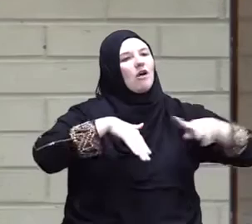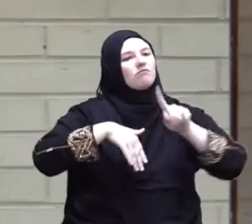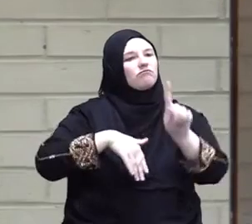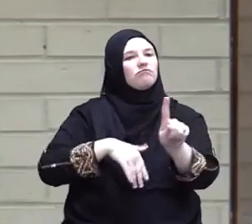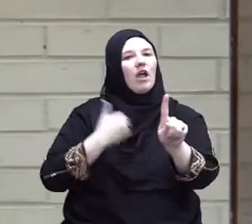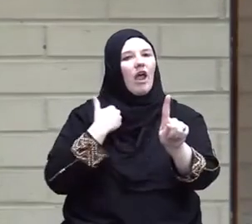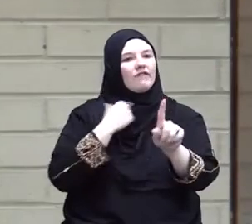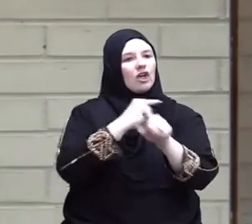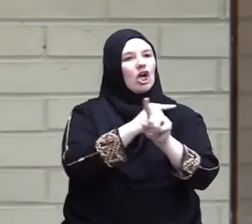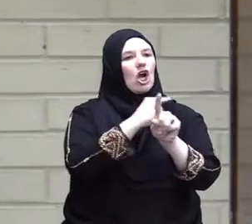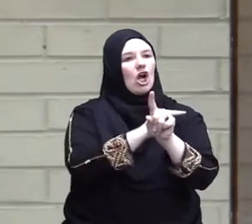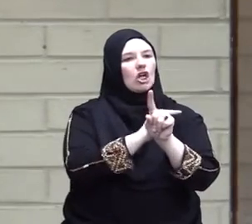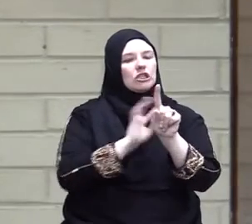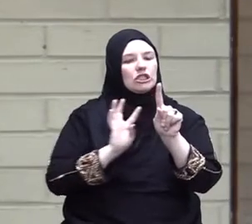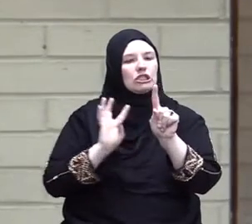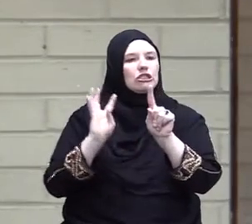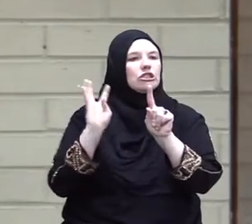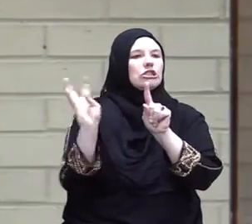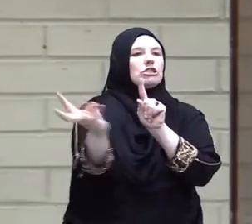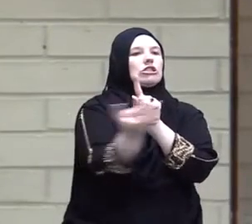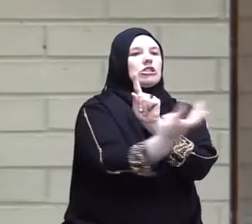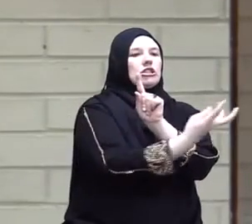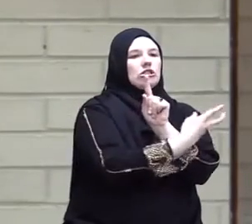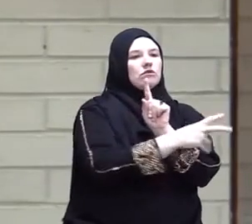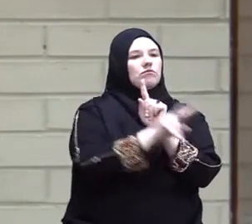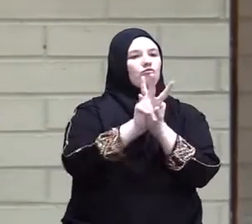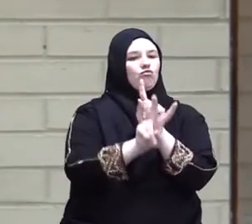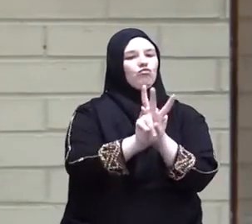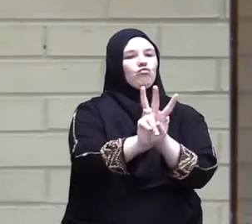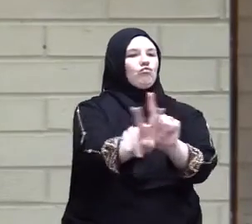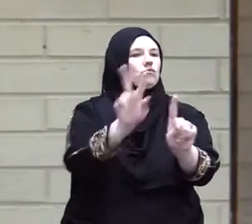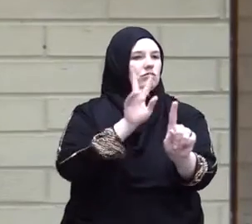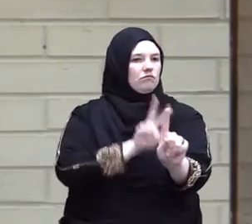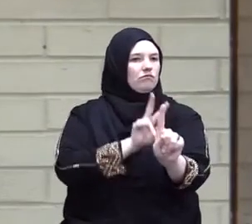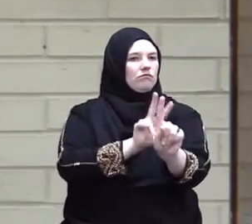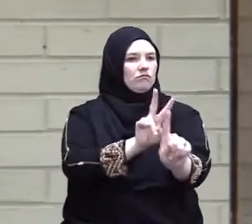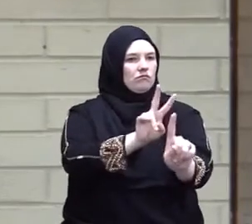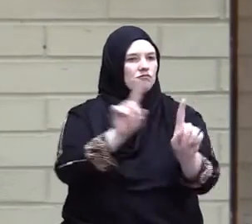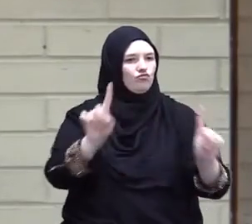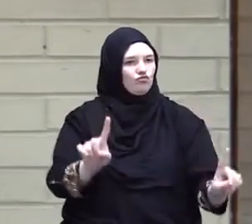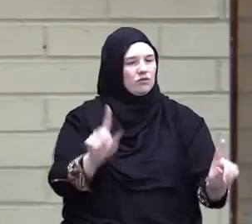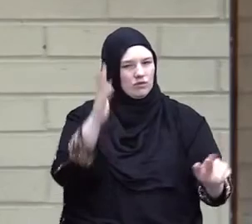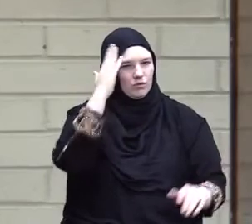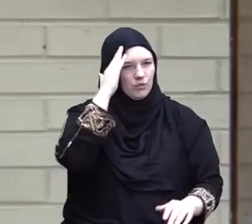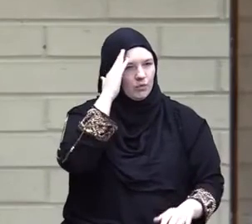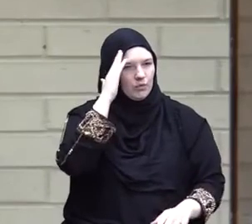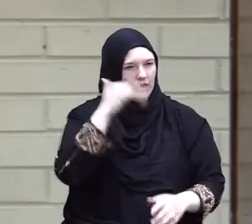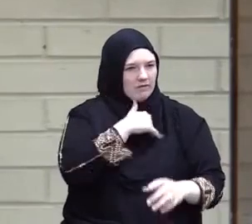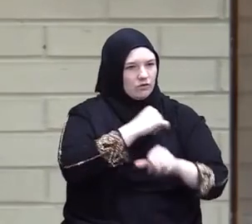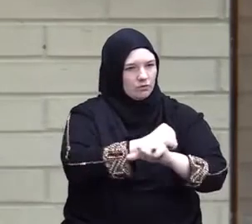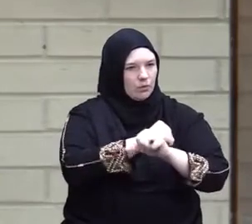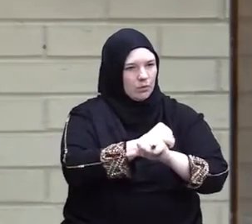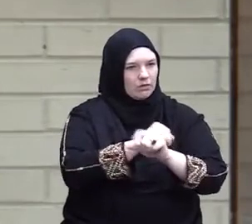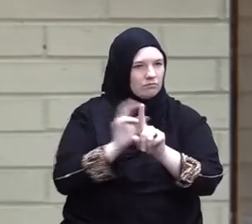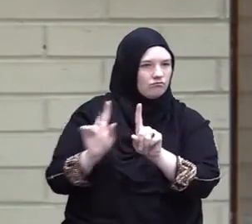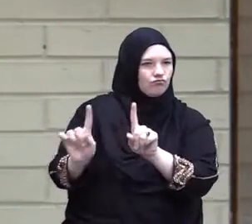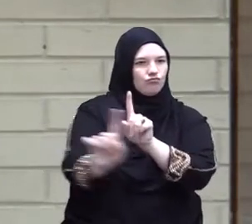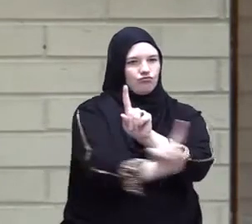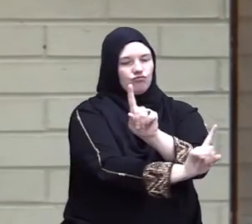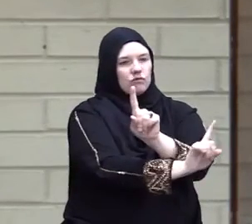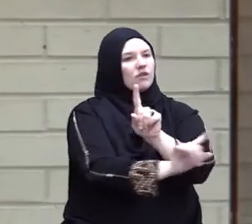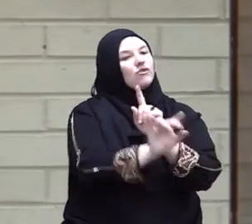has guards around him, ahead of him, next to him, and behind him, right? You